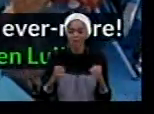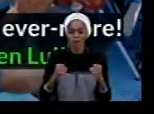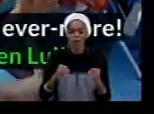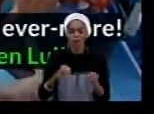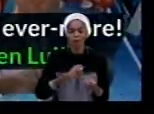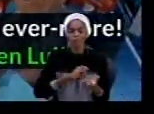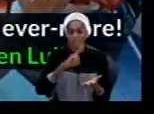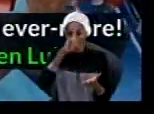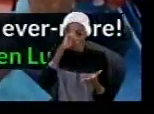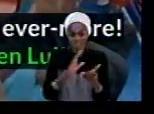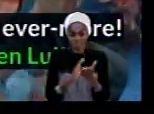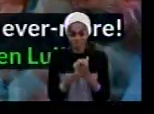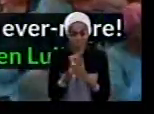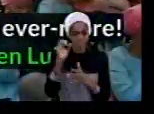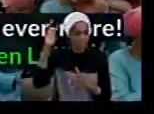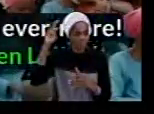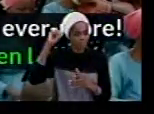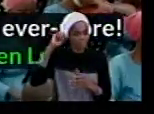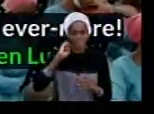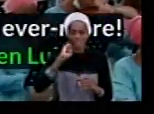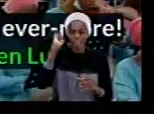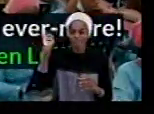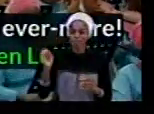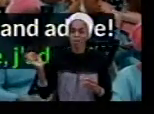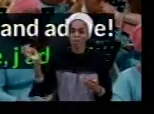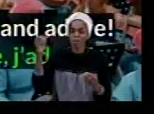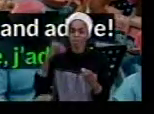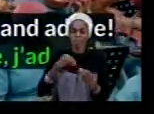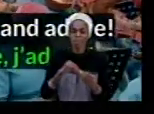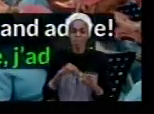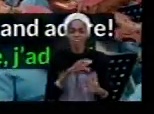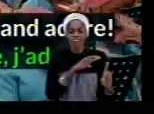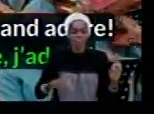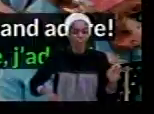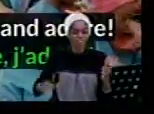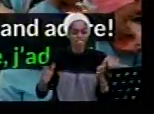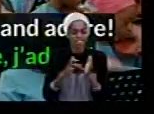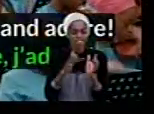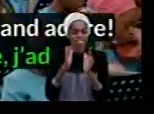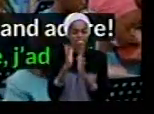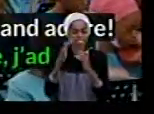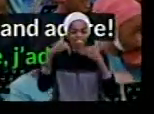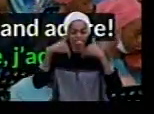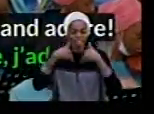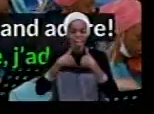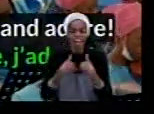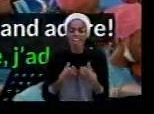power, I trust him evermore. Christ Jesus.